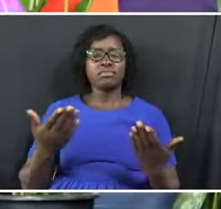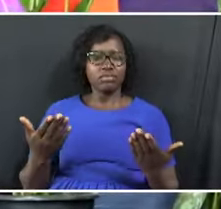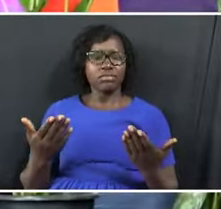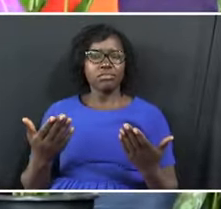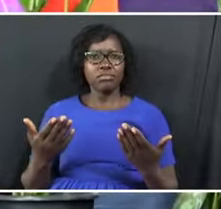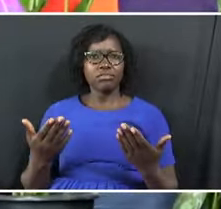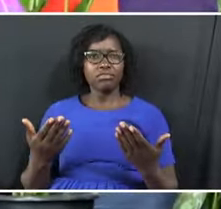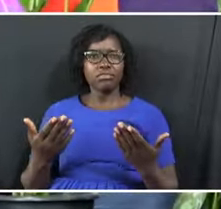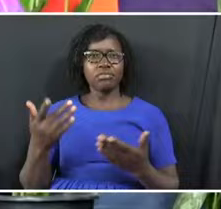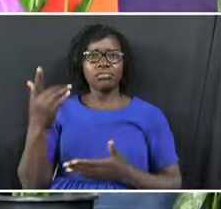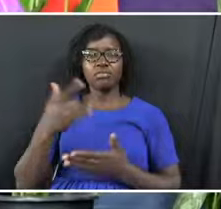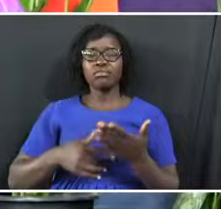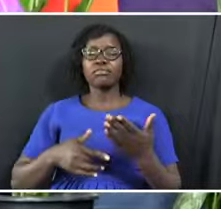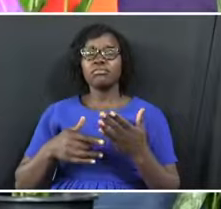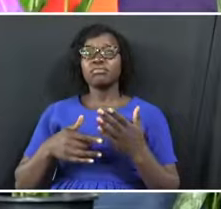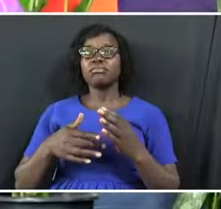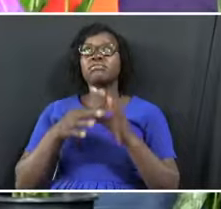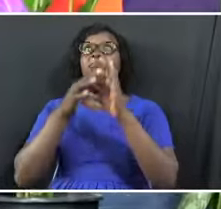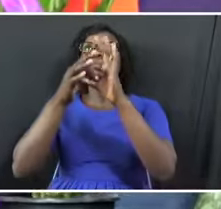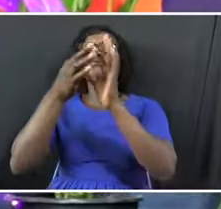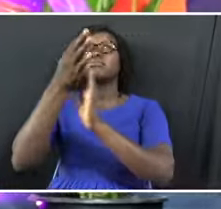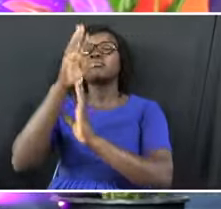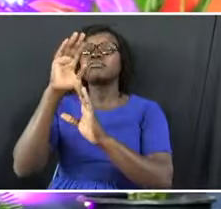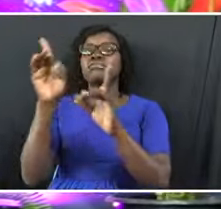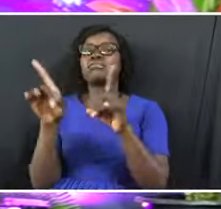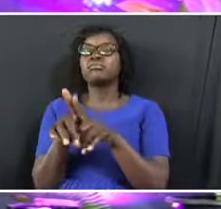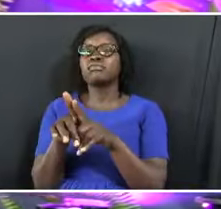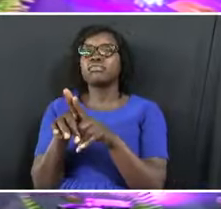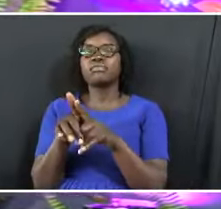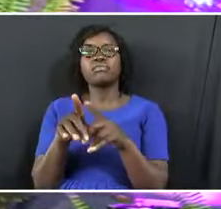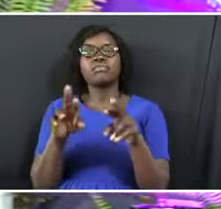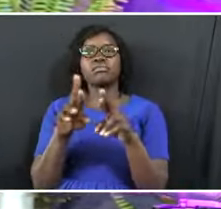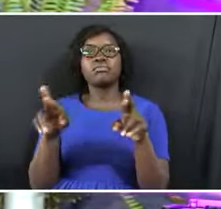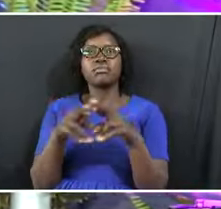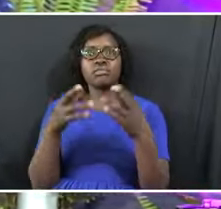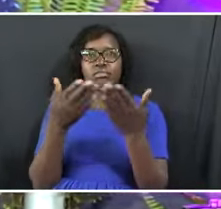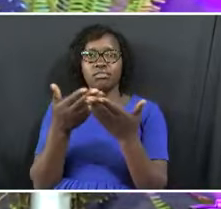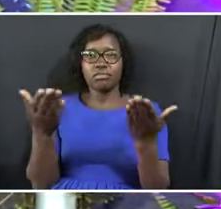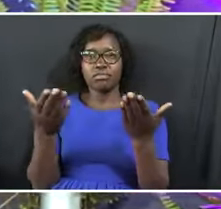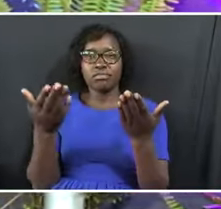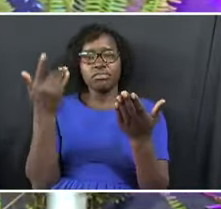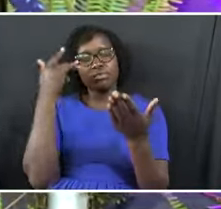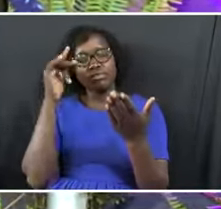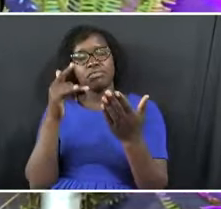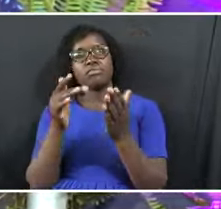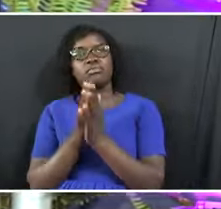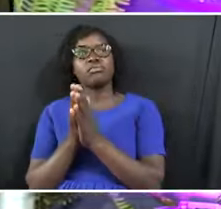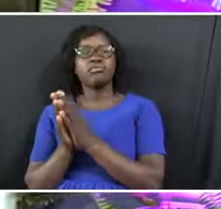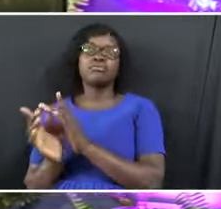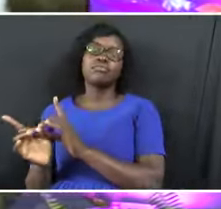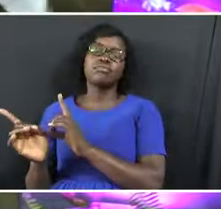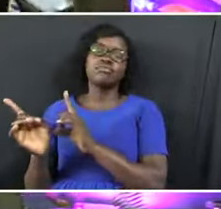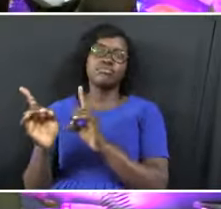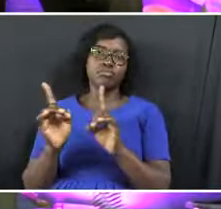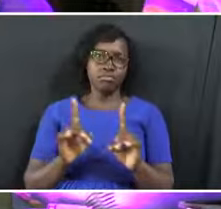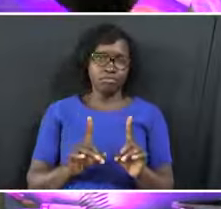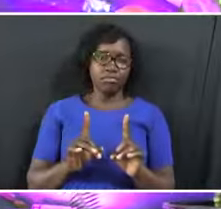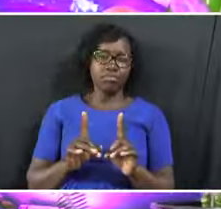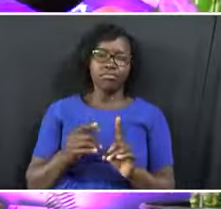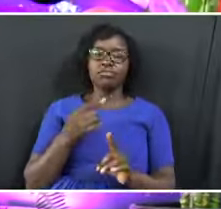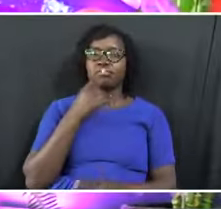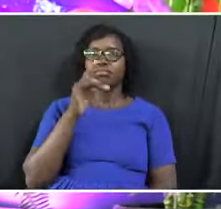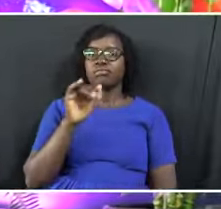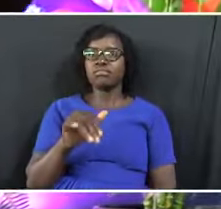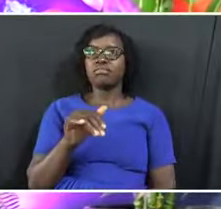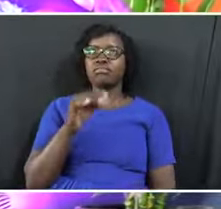you know, what belongs to God, still there is room for your comeback. Because he says,